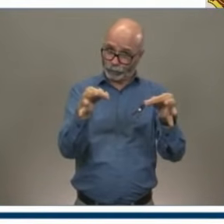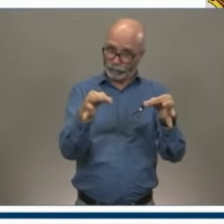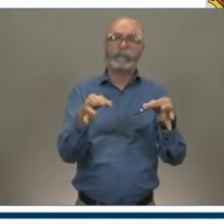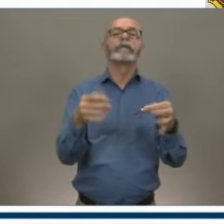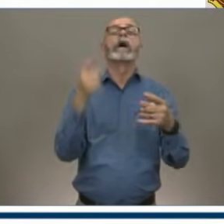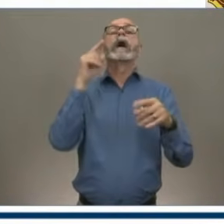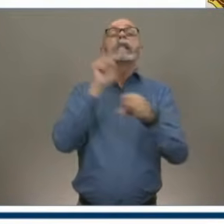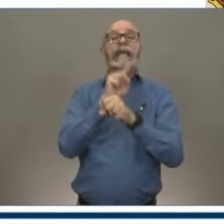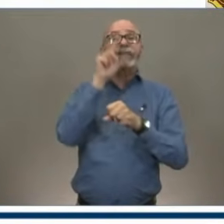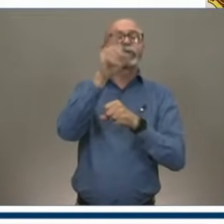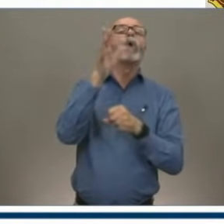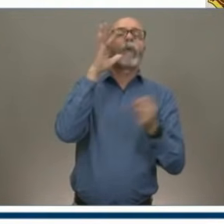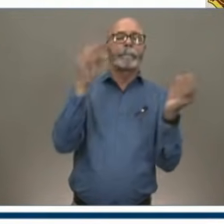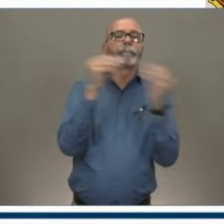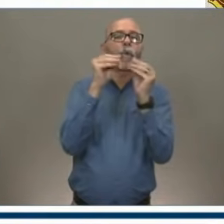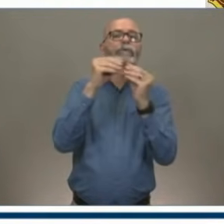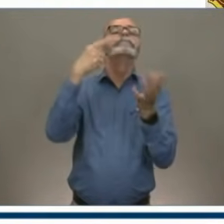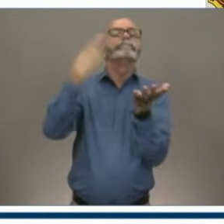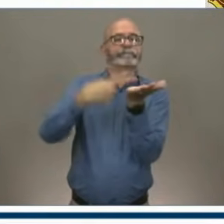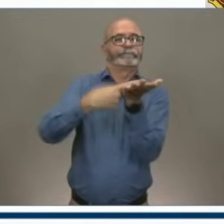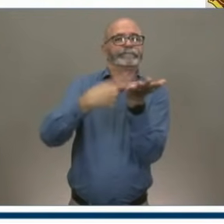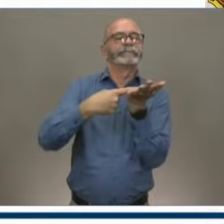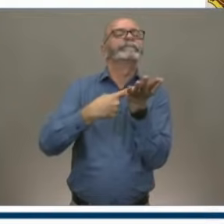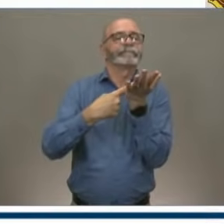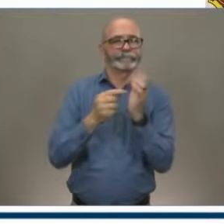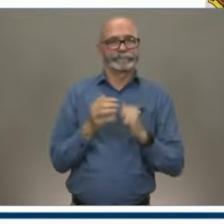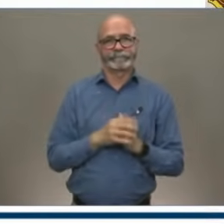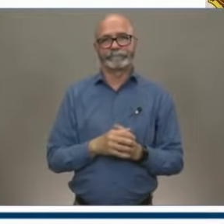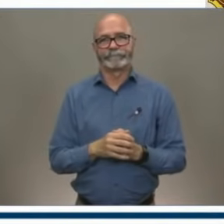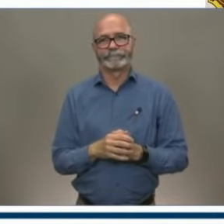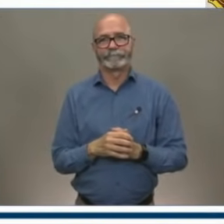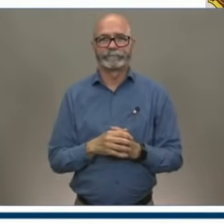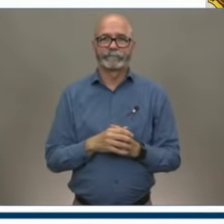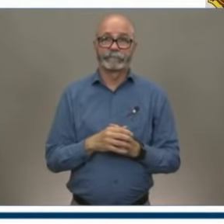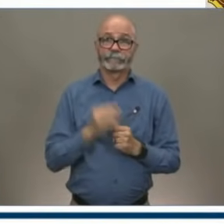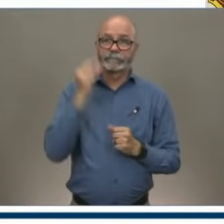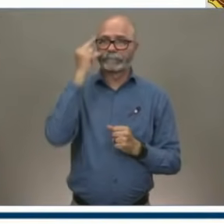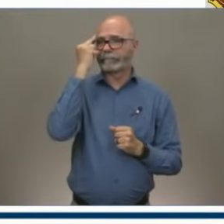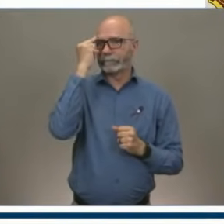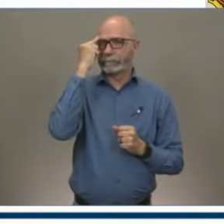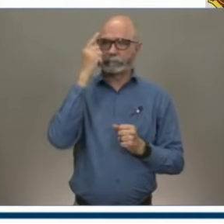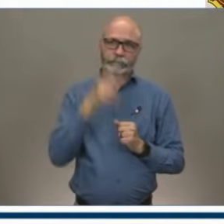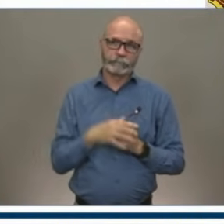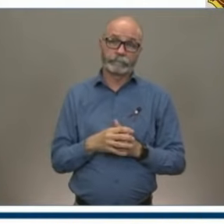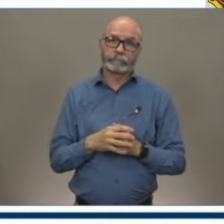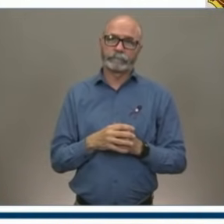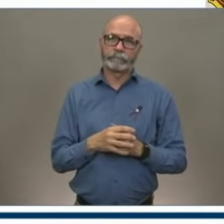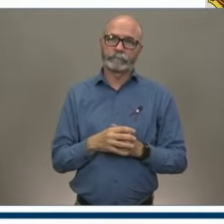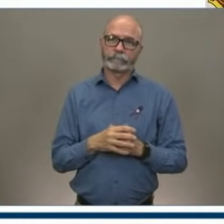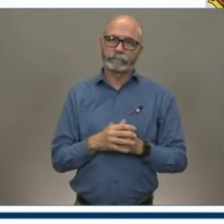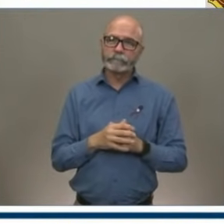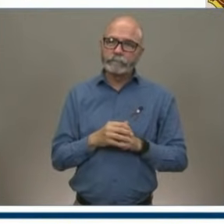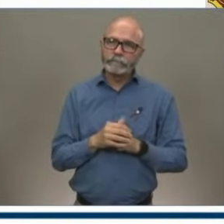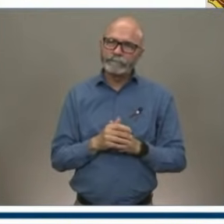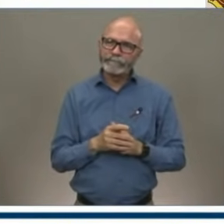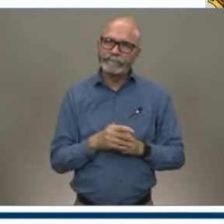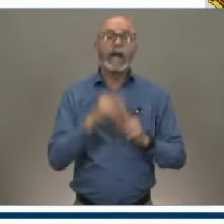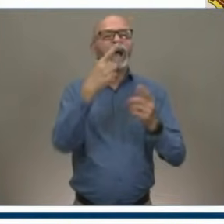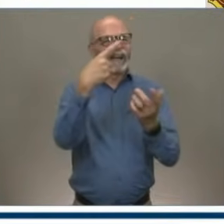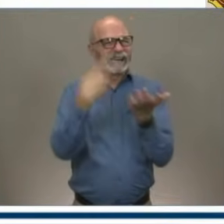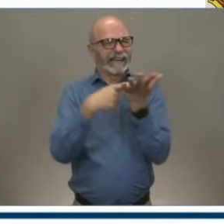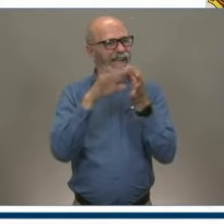Hi, good afternoon. You spoke about the priority vaccine groups. I'm just wondering, once